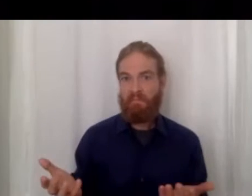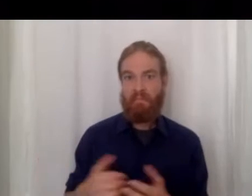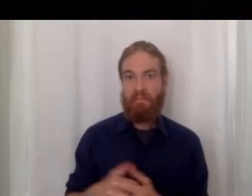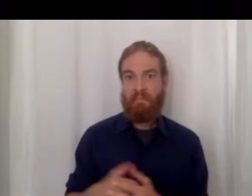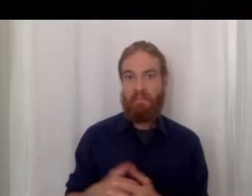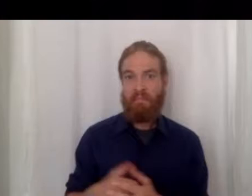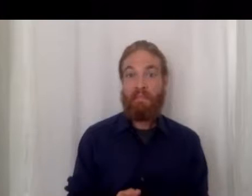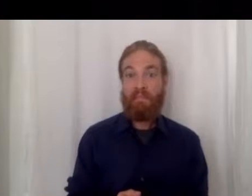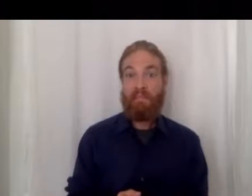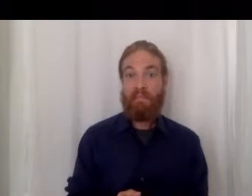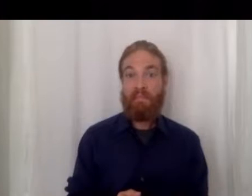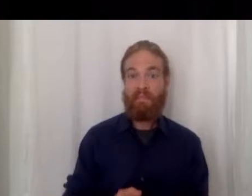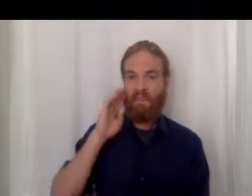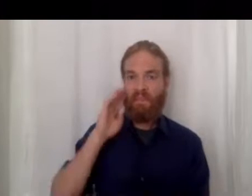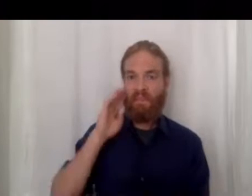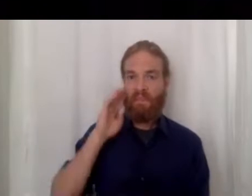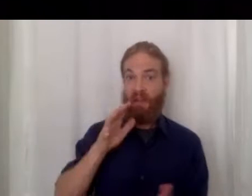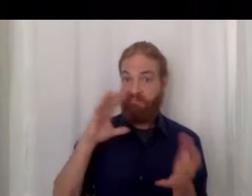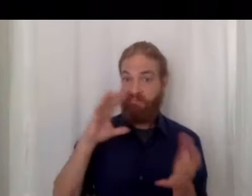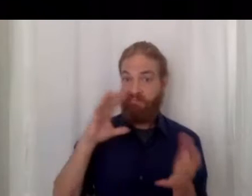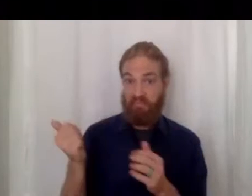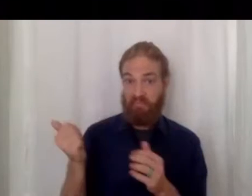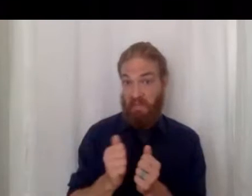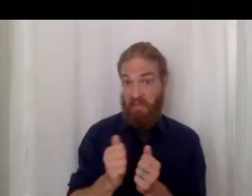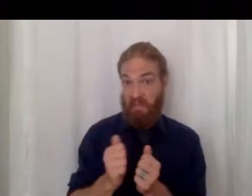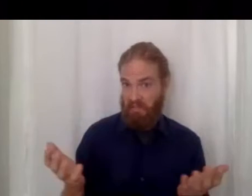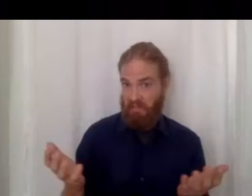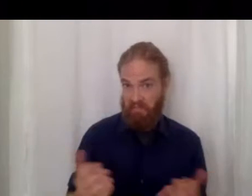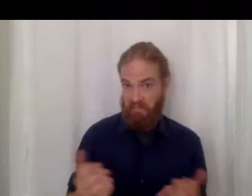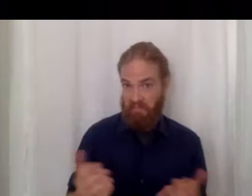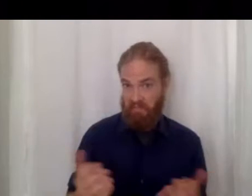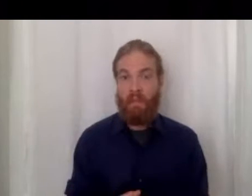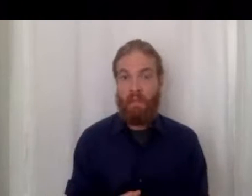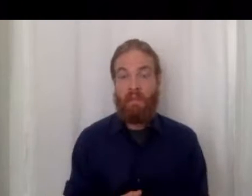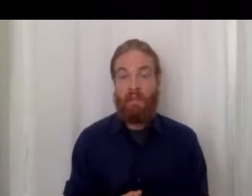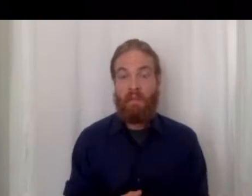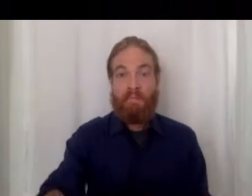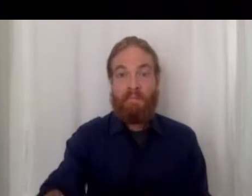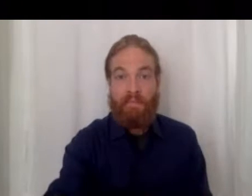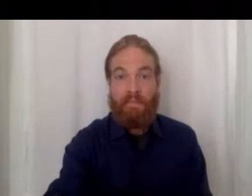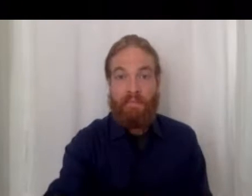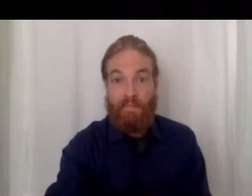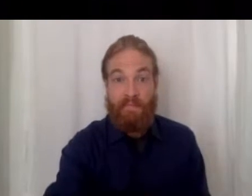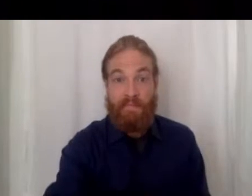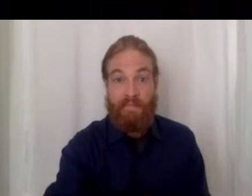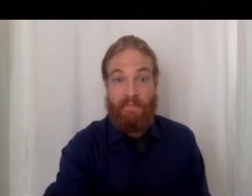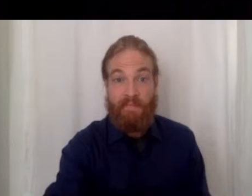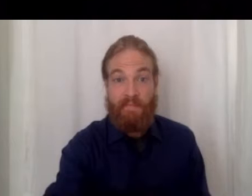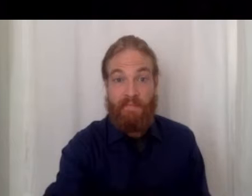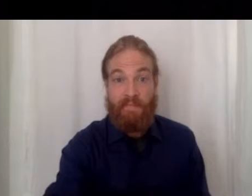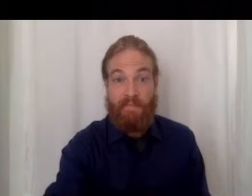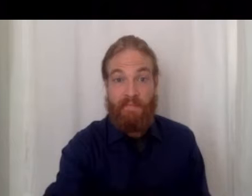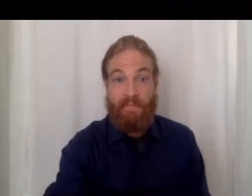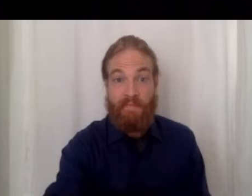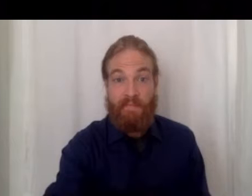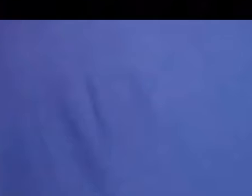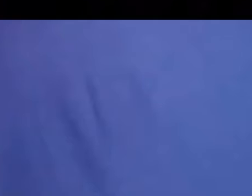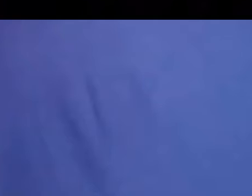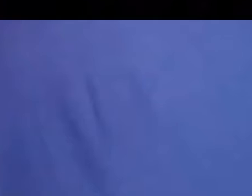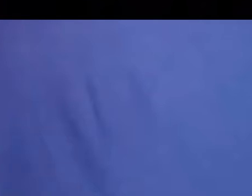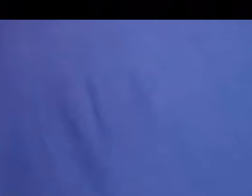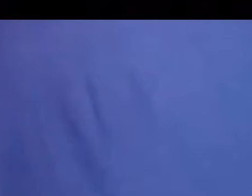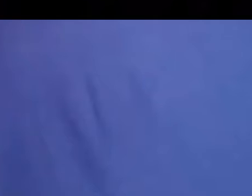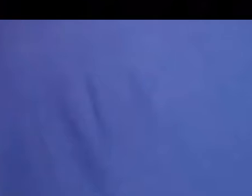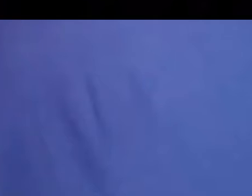another question or comment from a Board of Health member about this lease. Can I have Yes, I'm